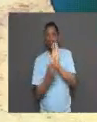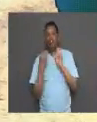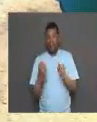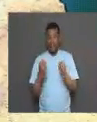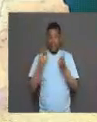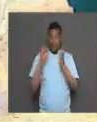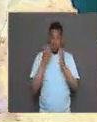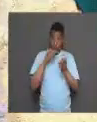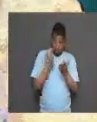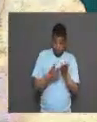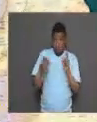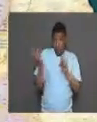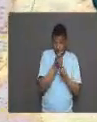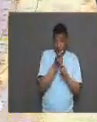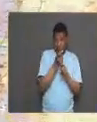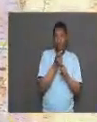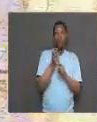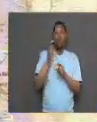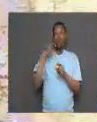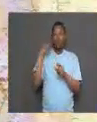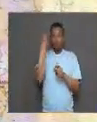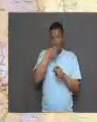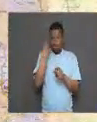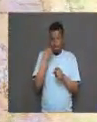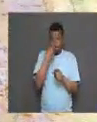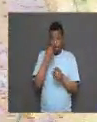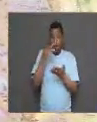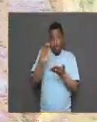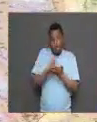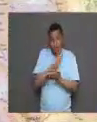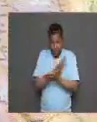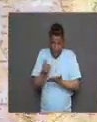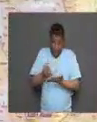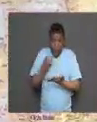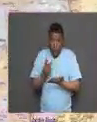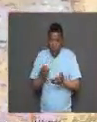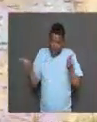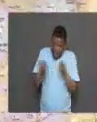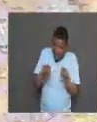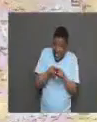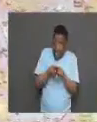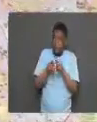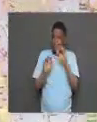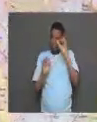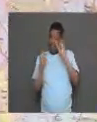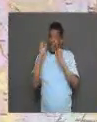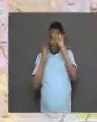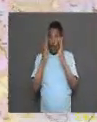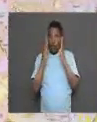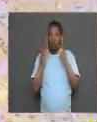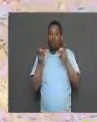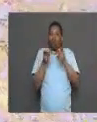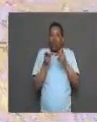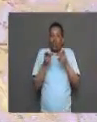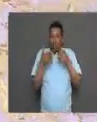However, the features shown on a map have the same relative proportions as they